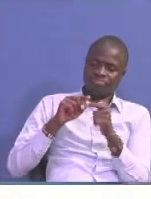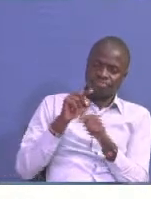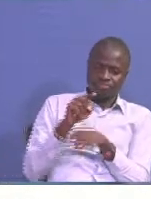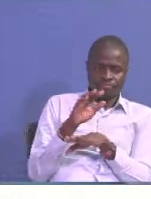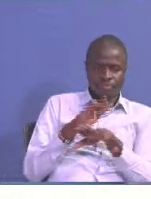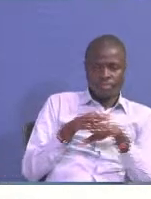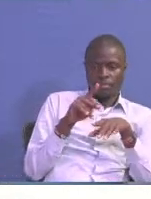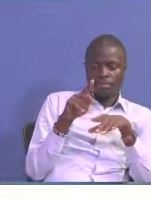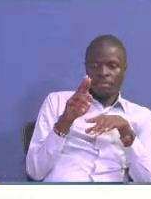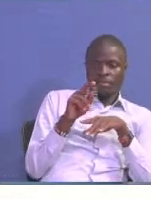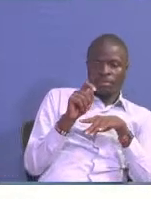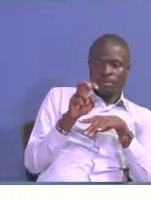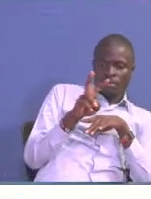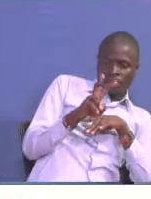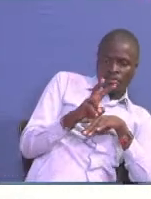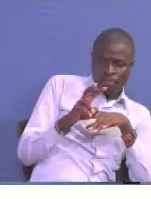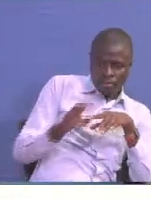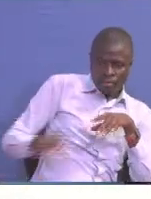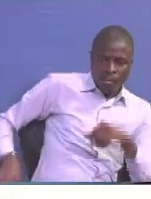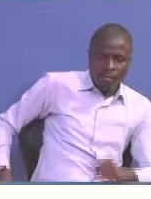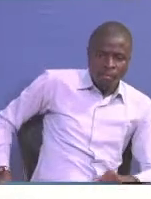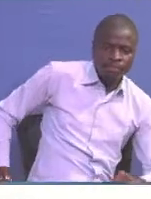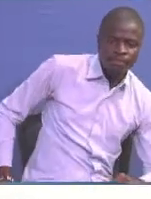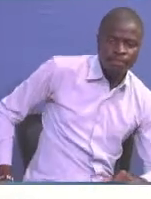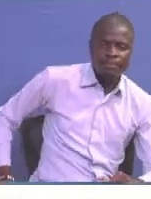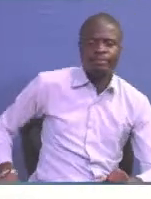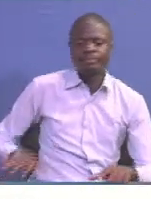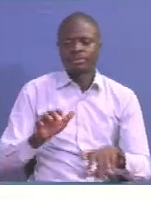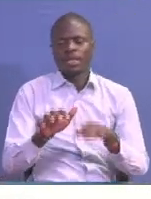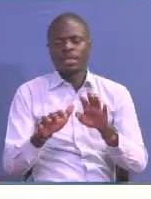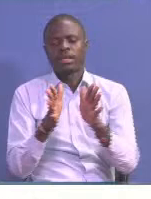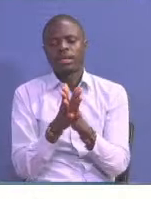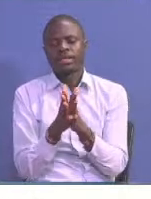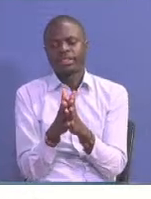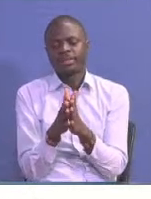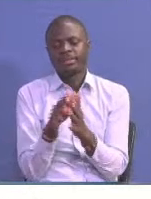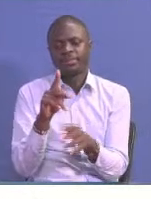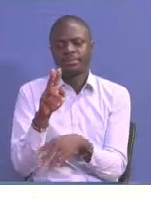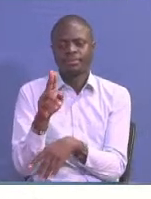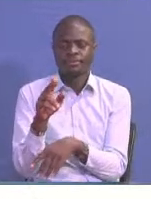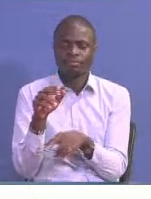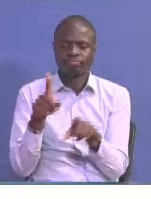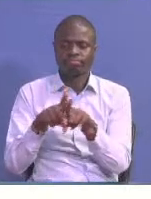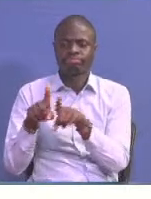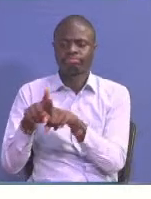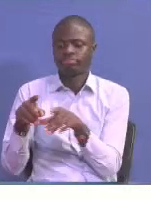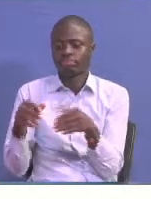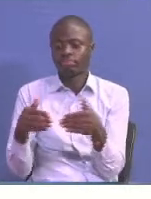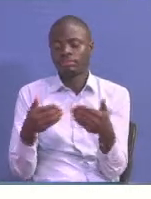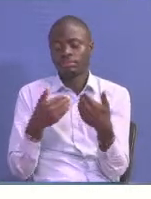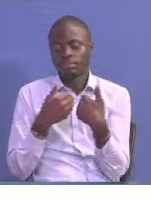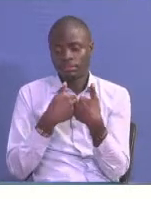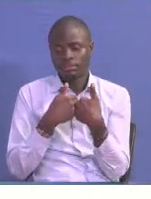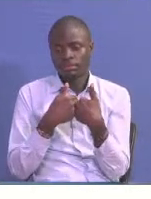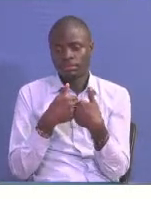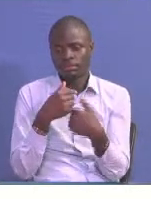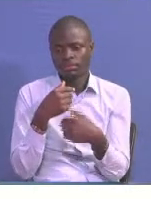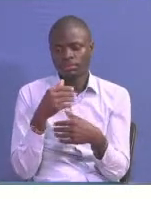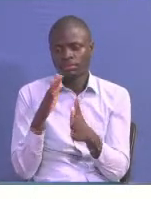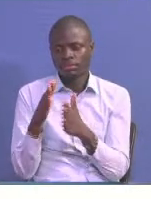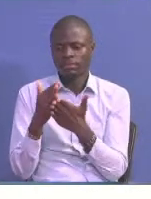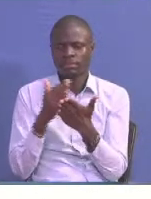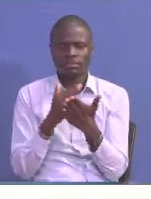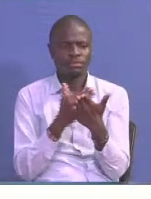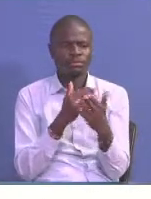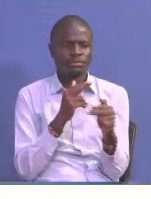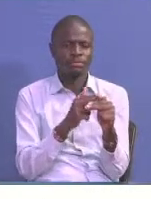at KUTV. When it comes to matters agriculture, Kenyatta University Television also got you with a program by the